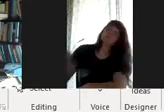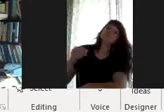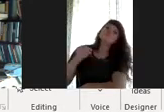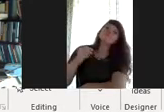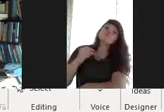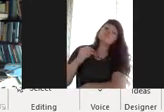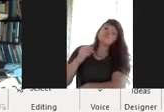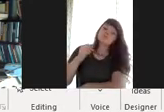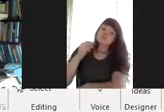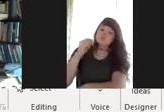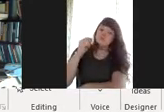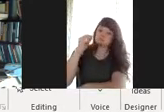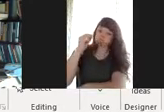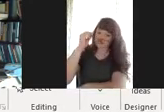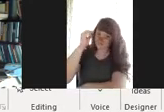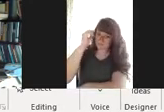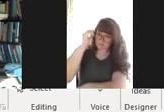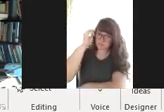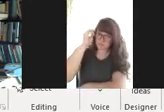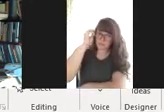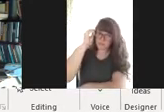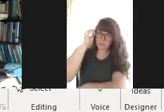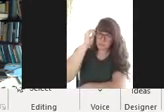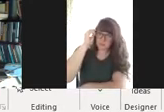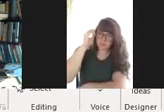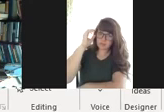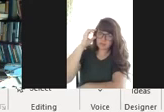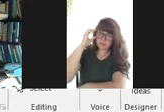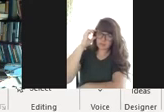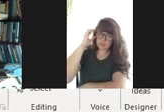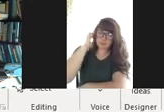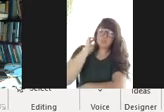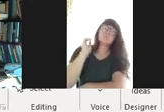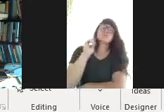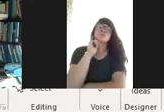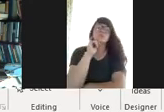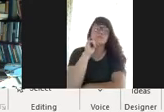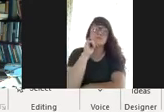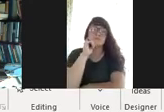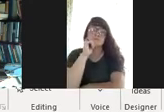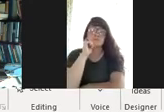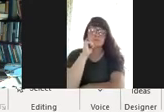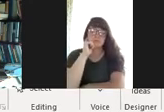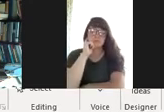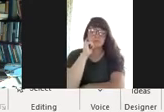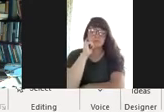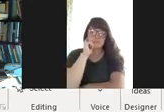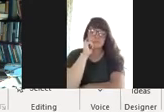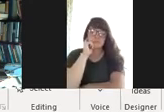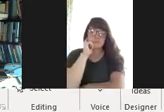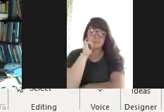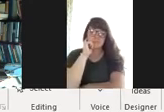Right. So the reason I had the word colored is because we need to at least go over those